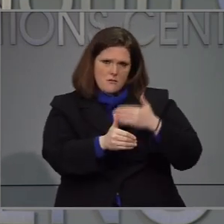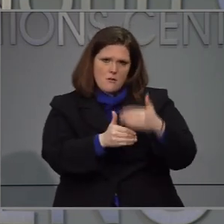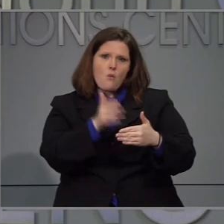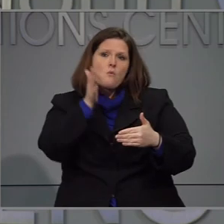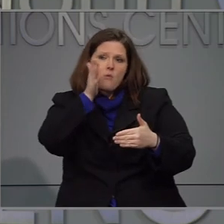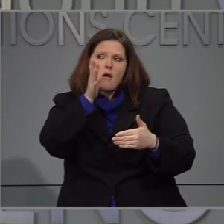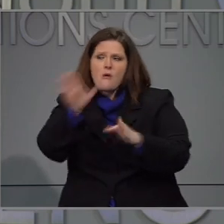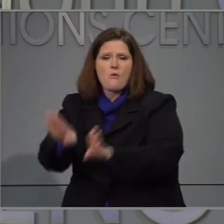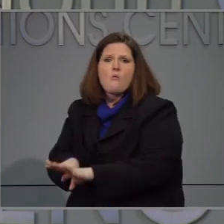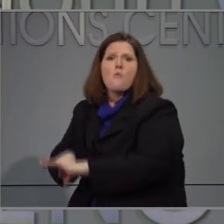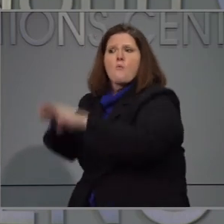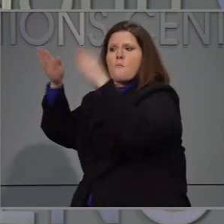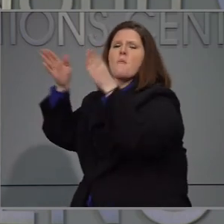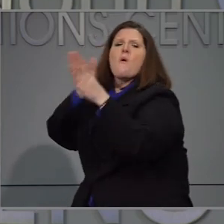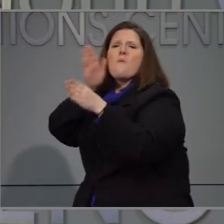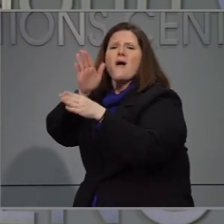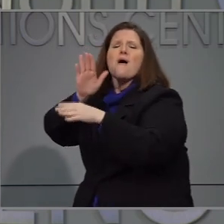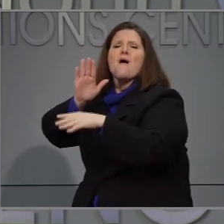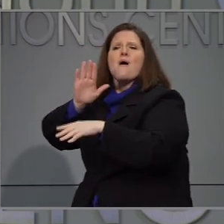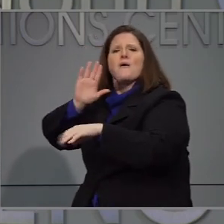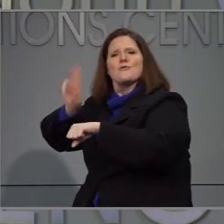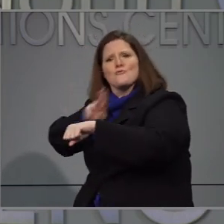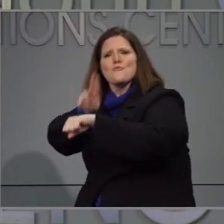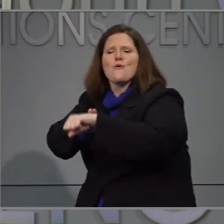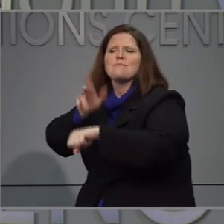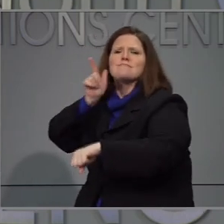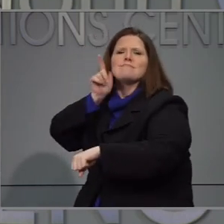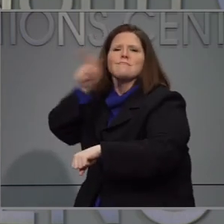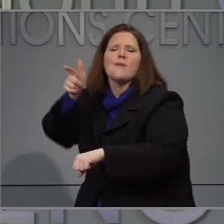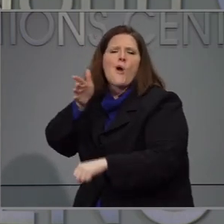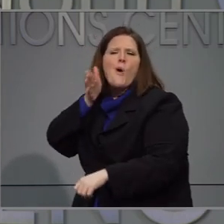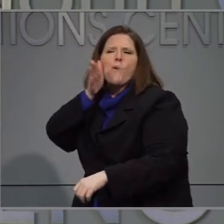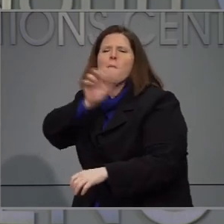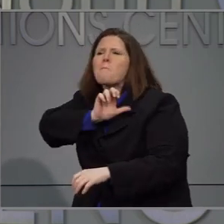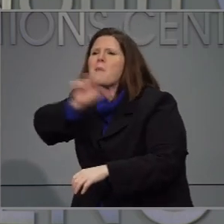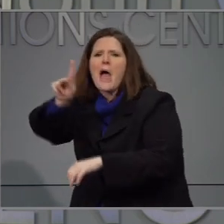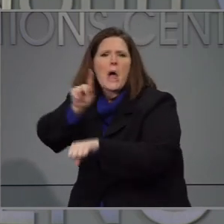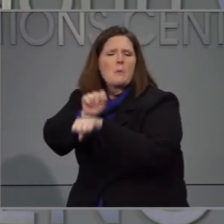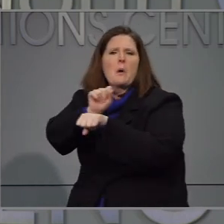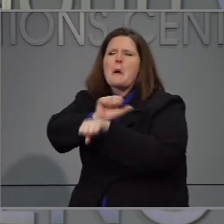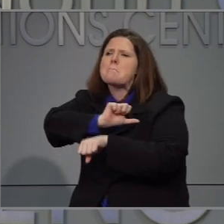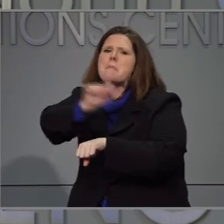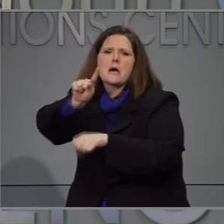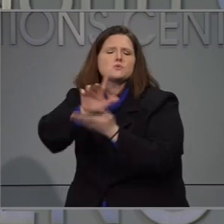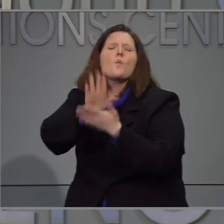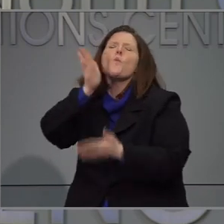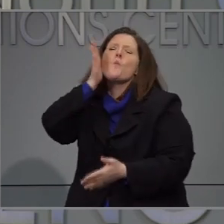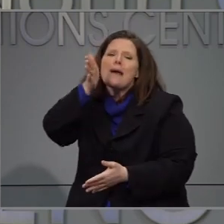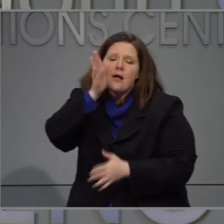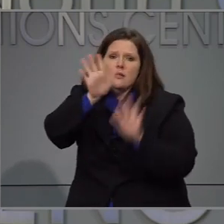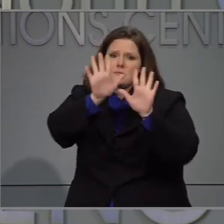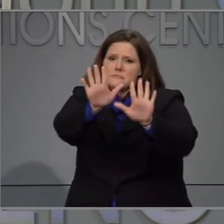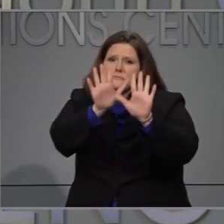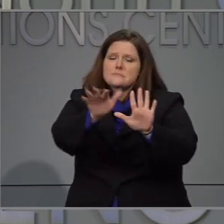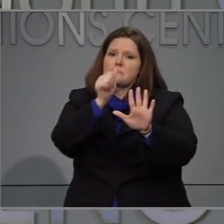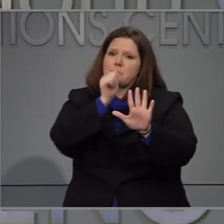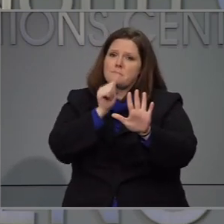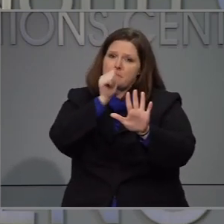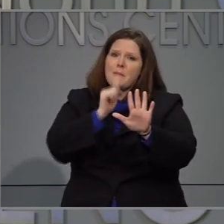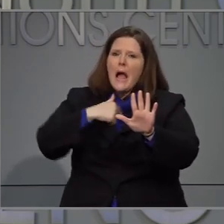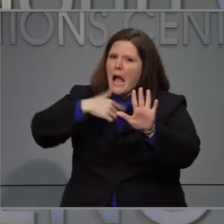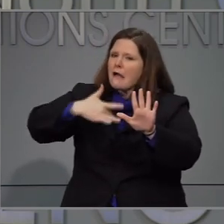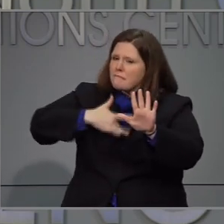want to be with our new normal and people back at work and children back at school. I do see that for us